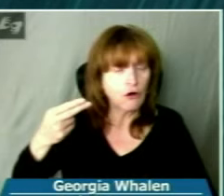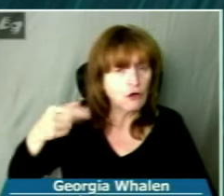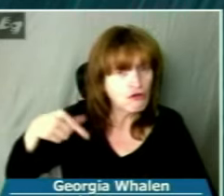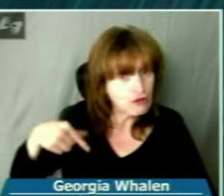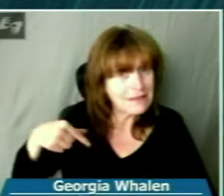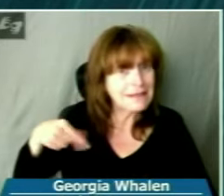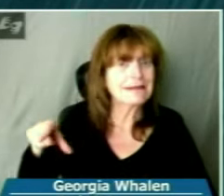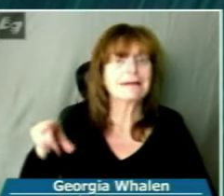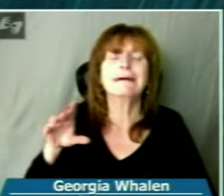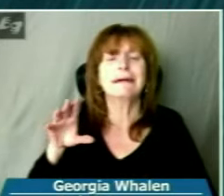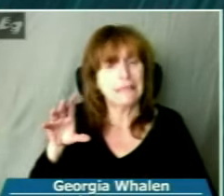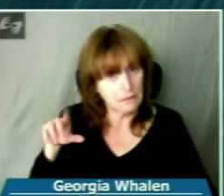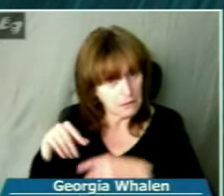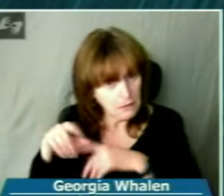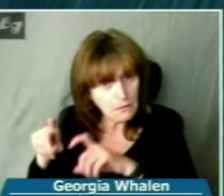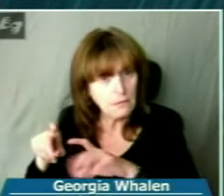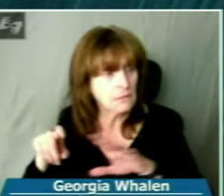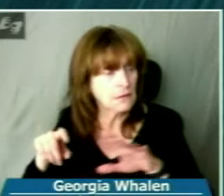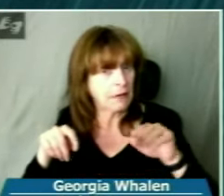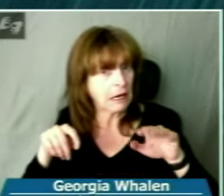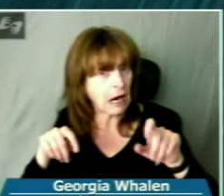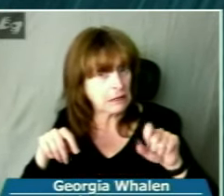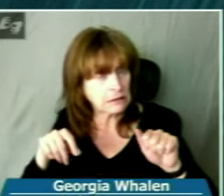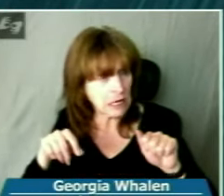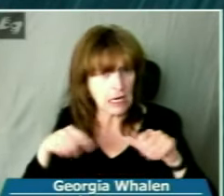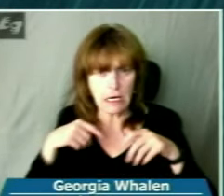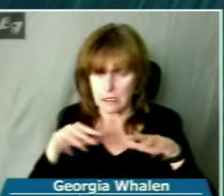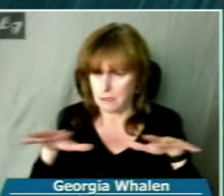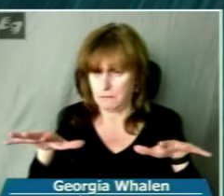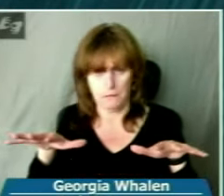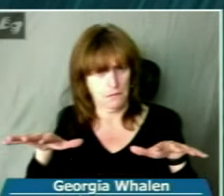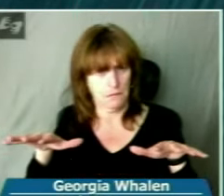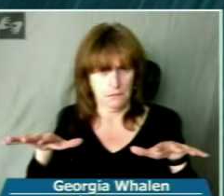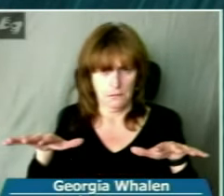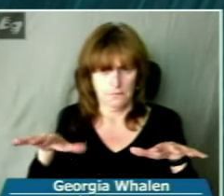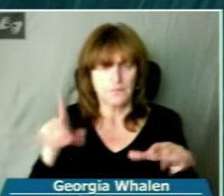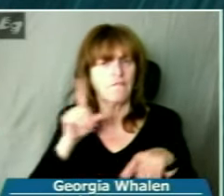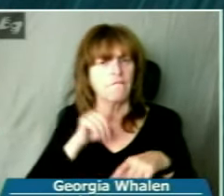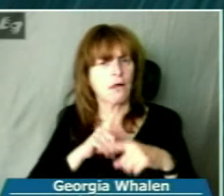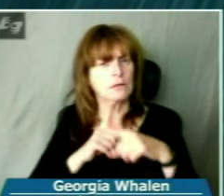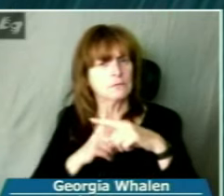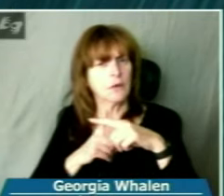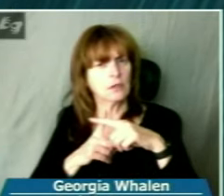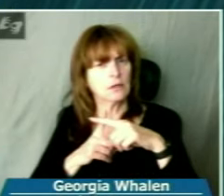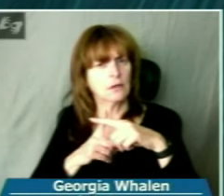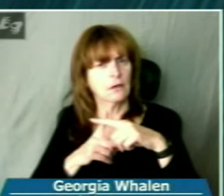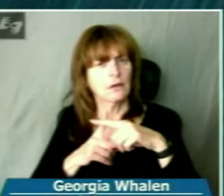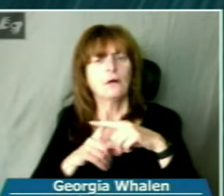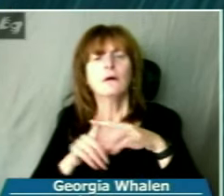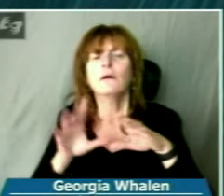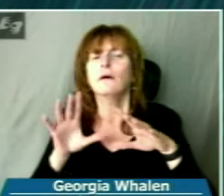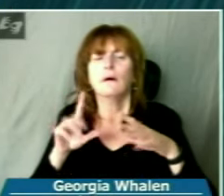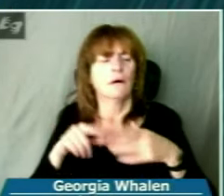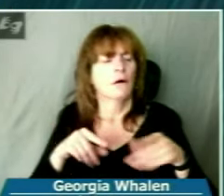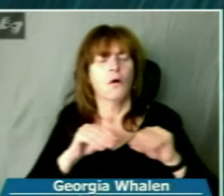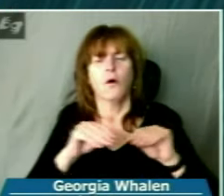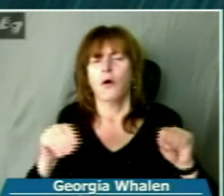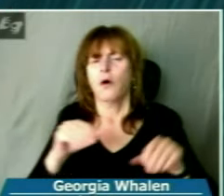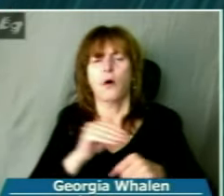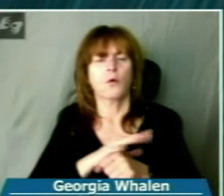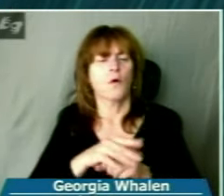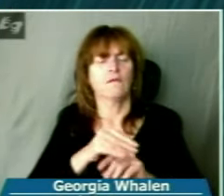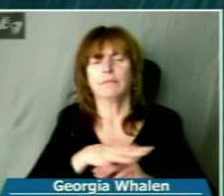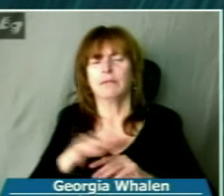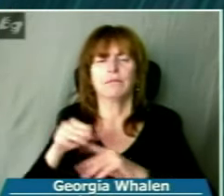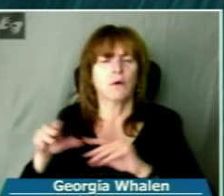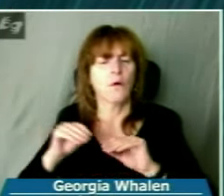on the results we'd had. And those ended up being undeclared as a result of